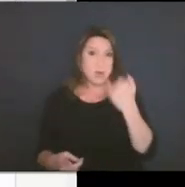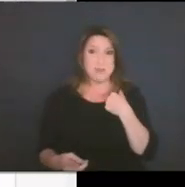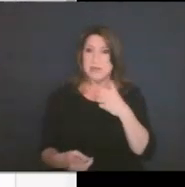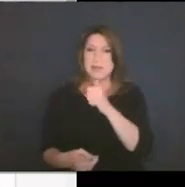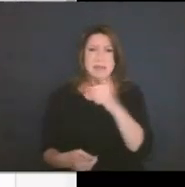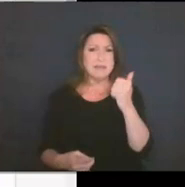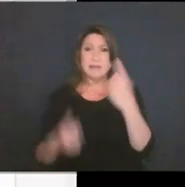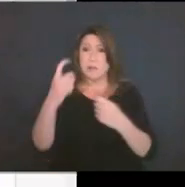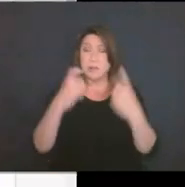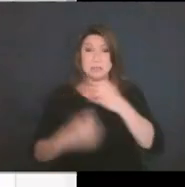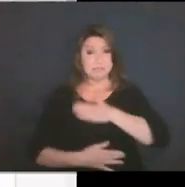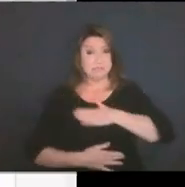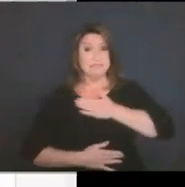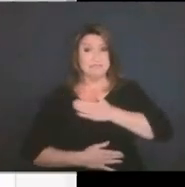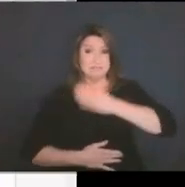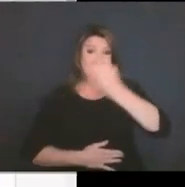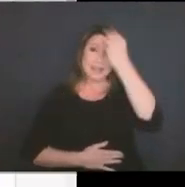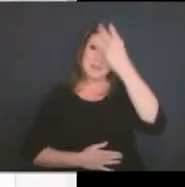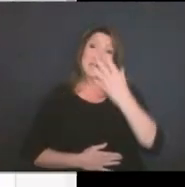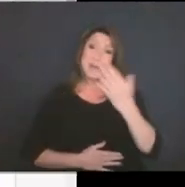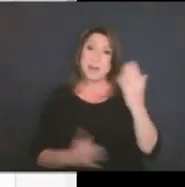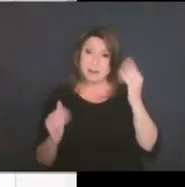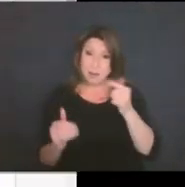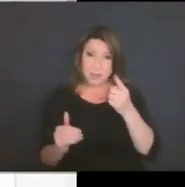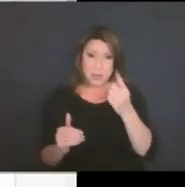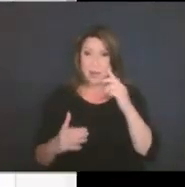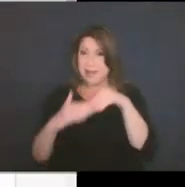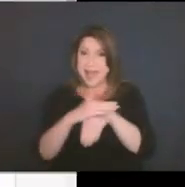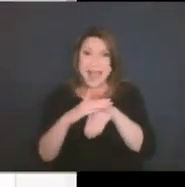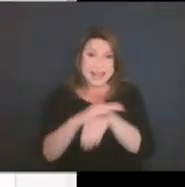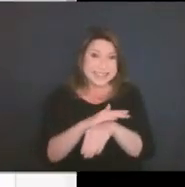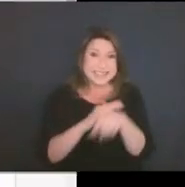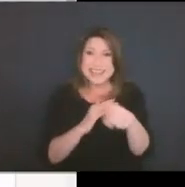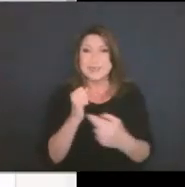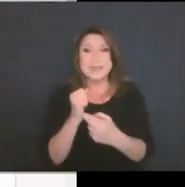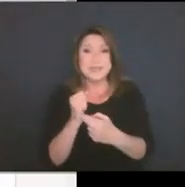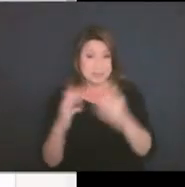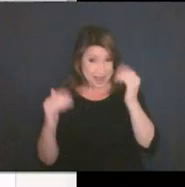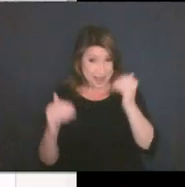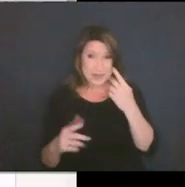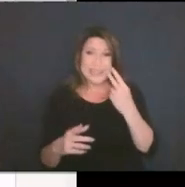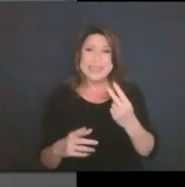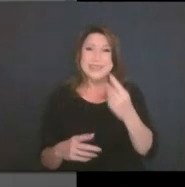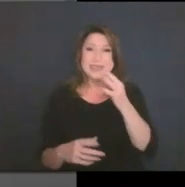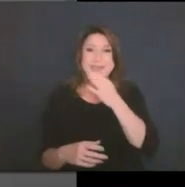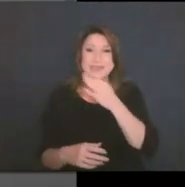questions, please let me know, and I hope that you will access all these resources, and I hope to hear from you soon.